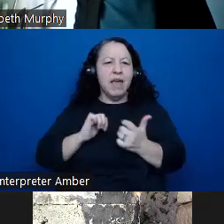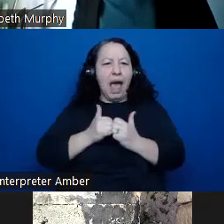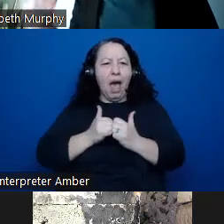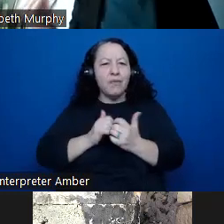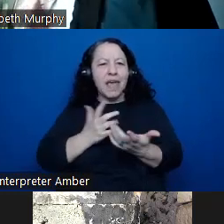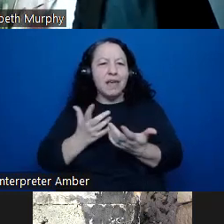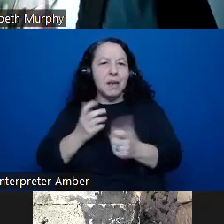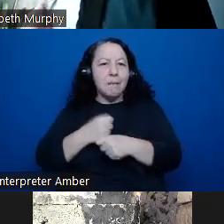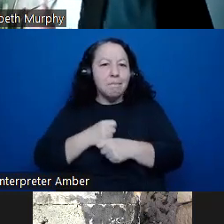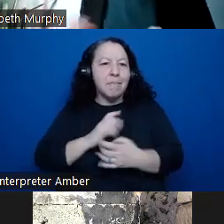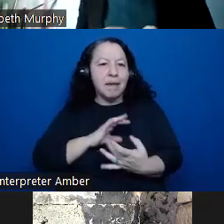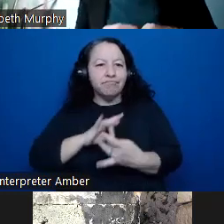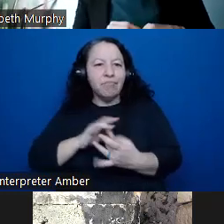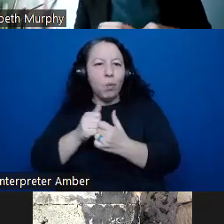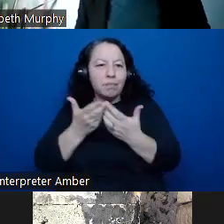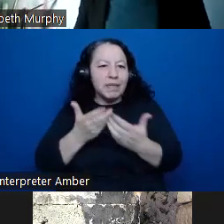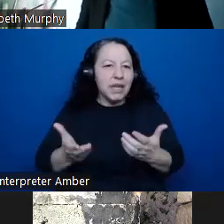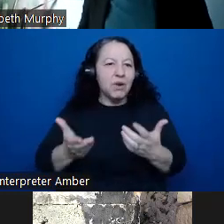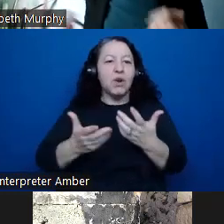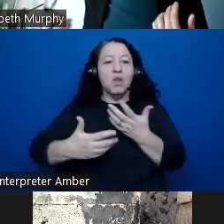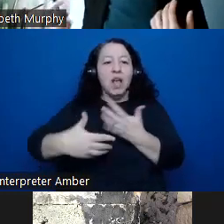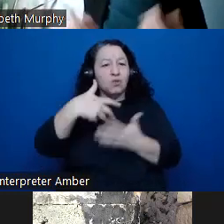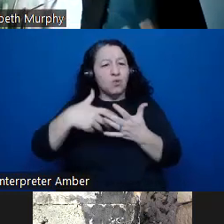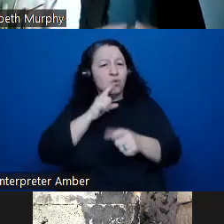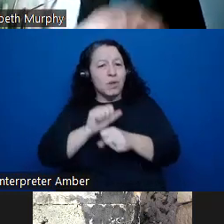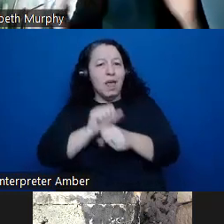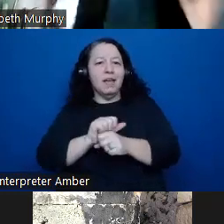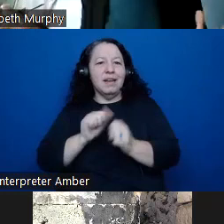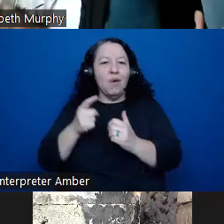self-esteem." As anthropologists, we're interested in work because of what